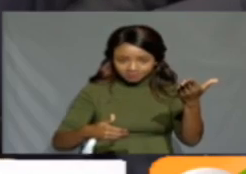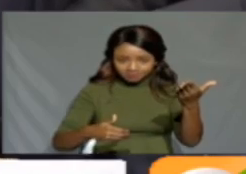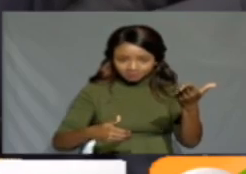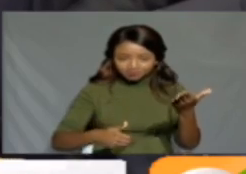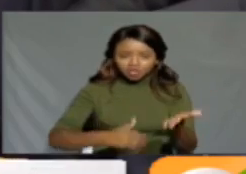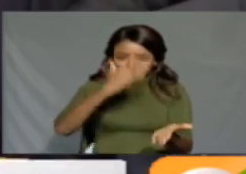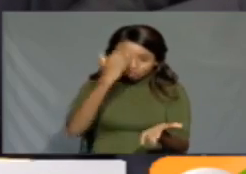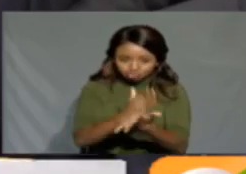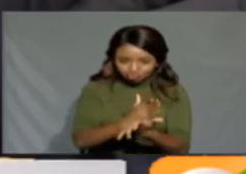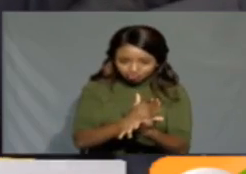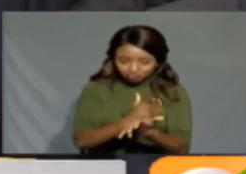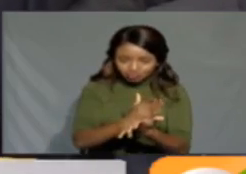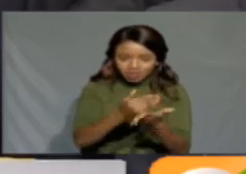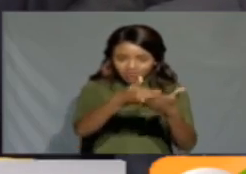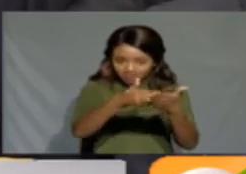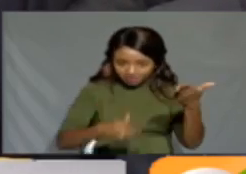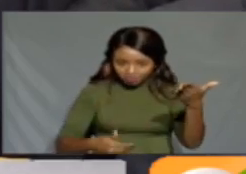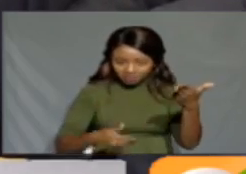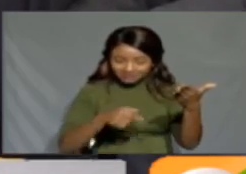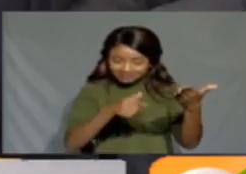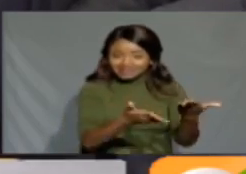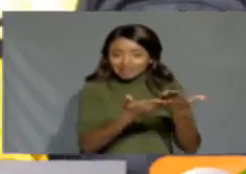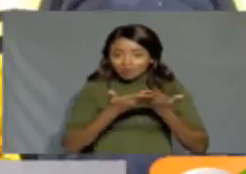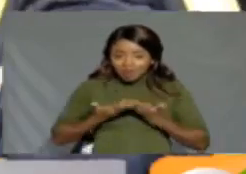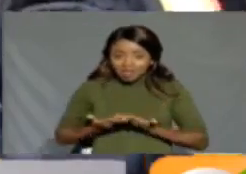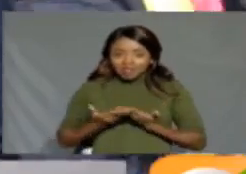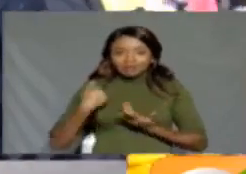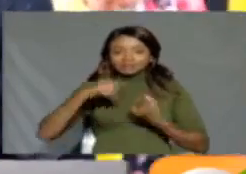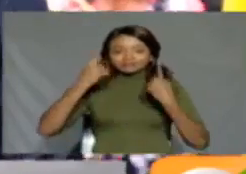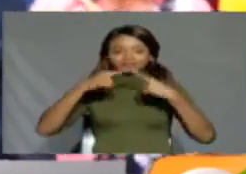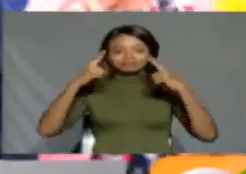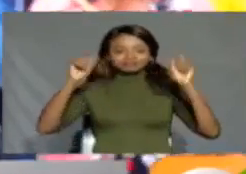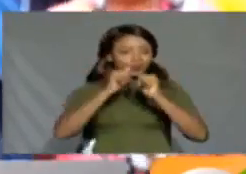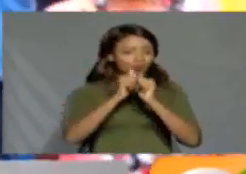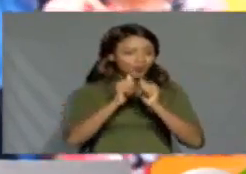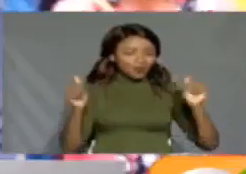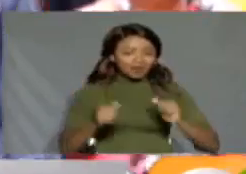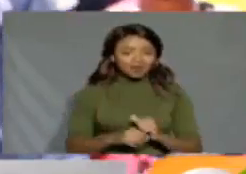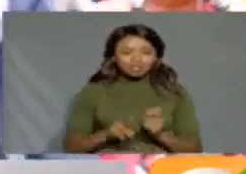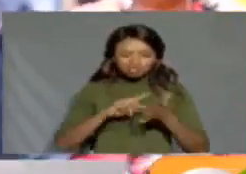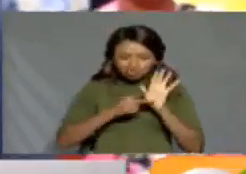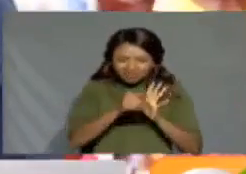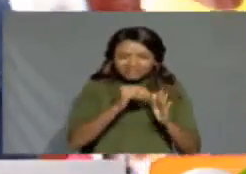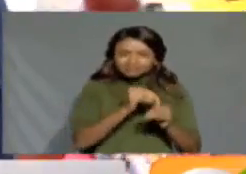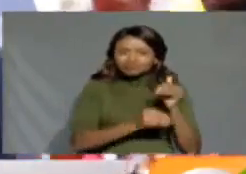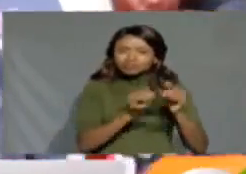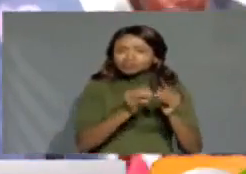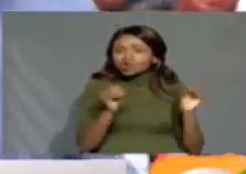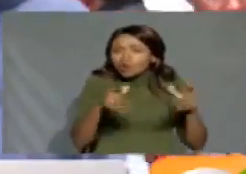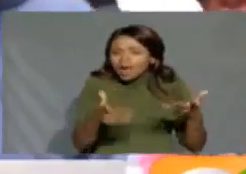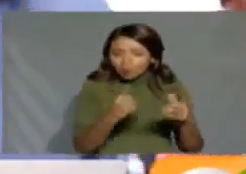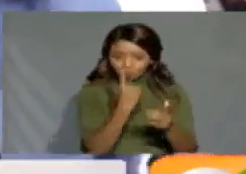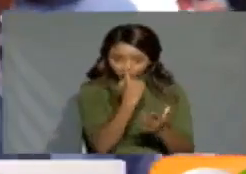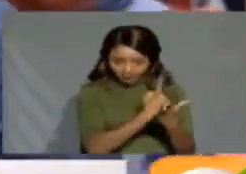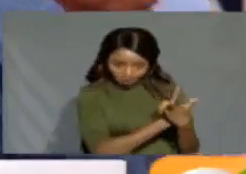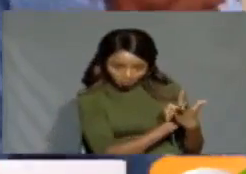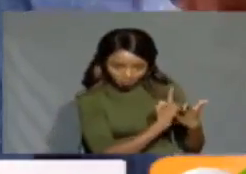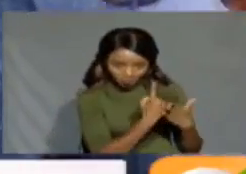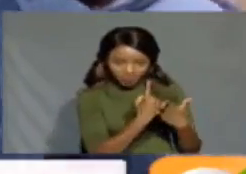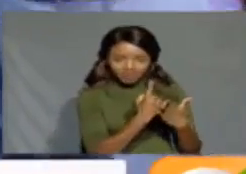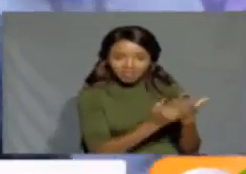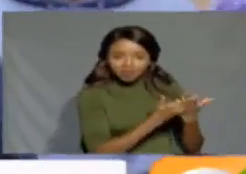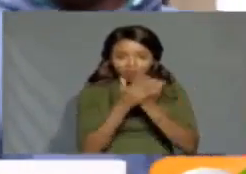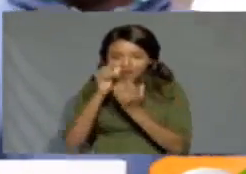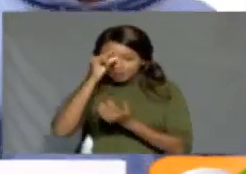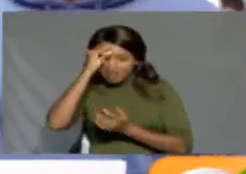authentic results that's going to be used for posterity. A week-long exercise that influenced the country's development and planning trajectory